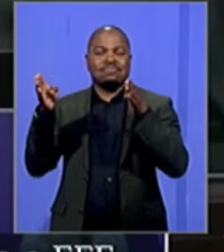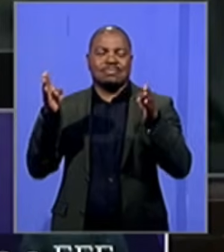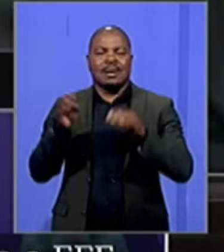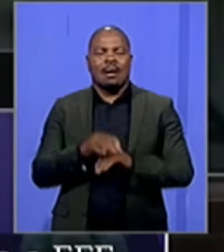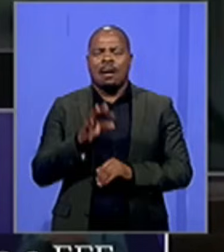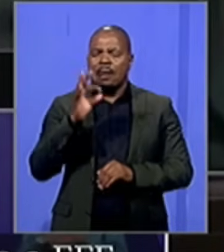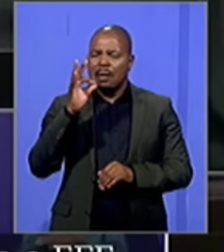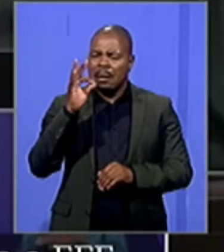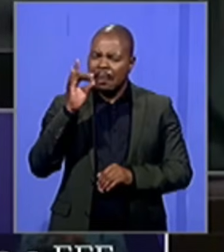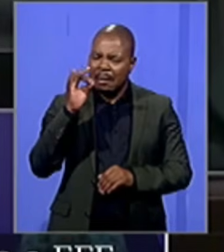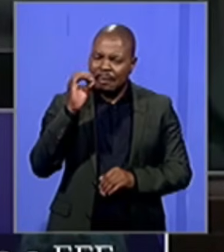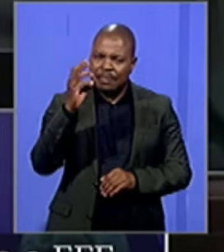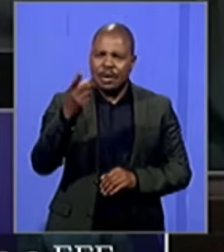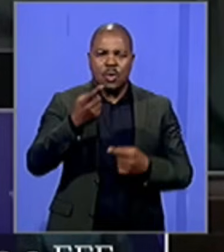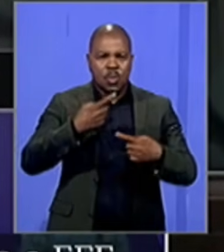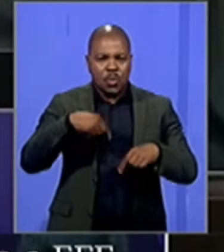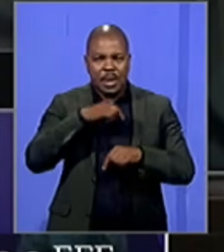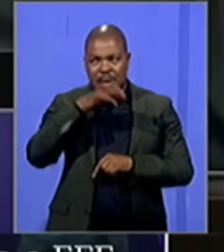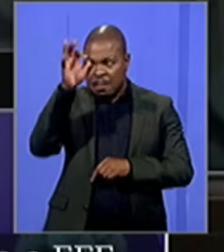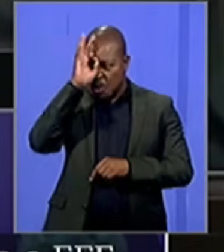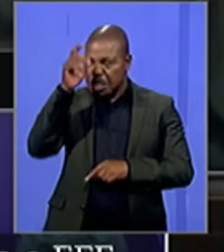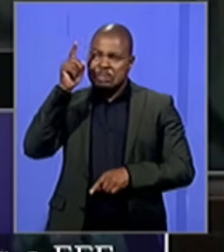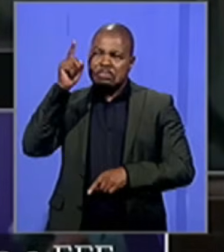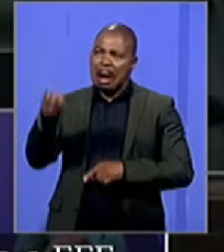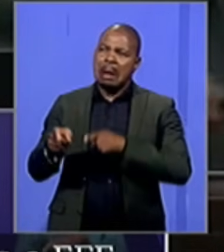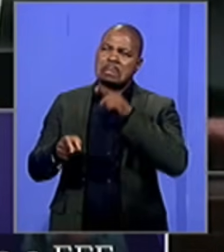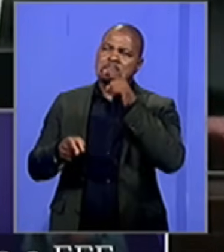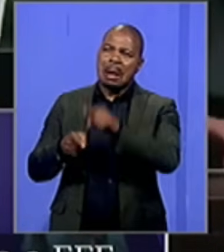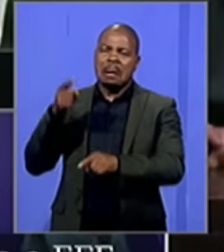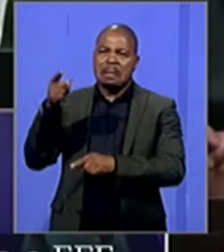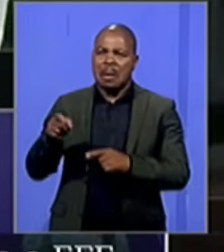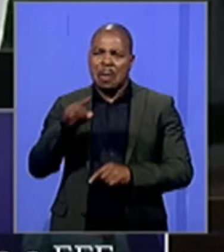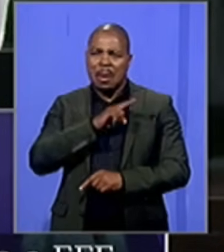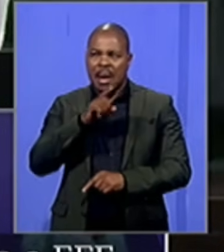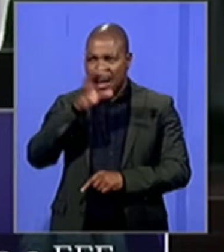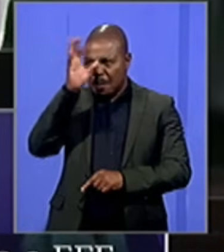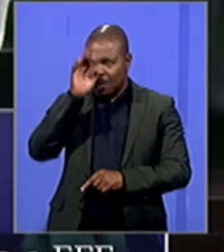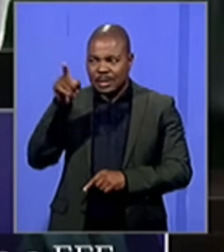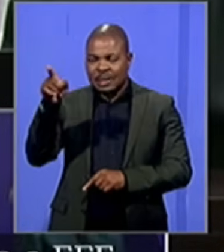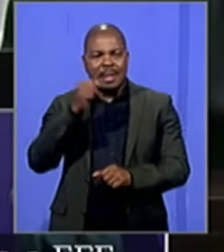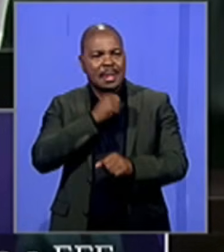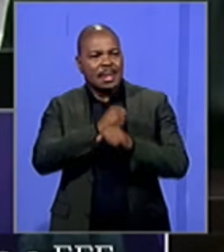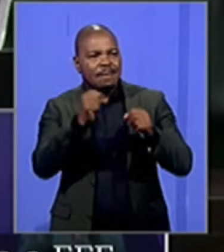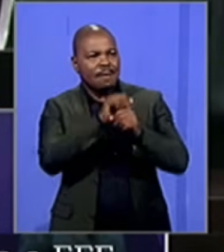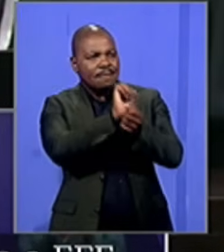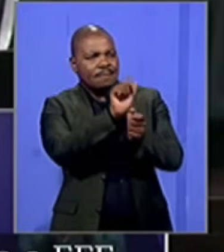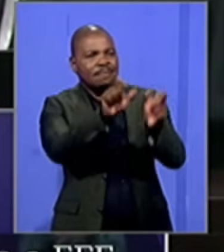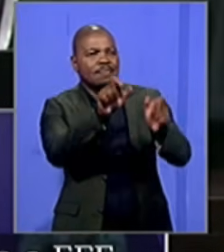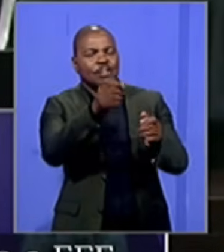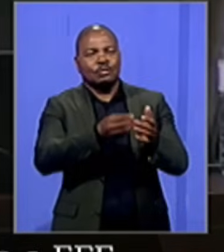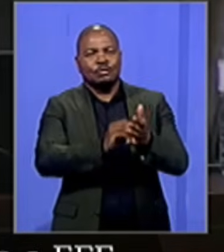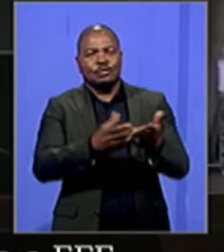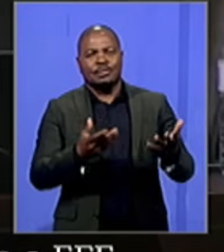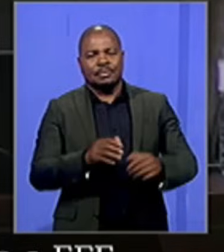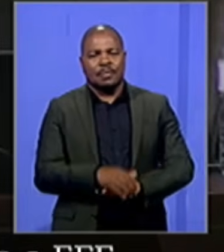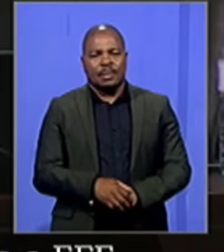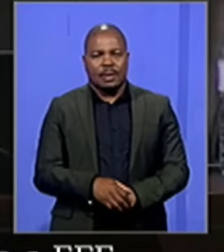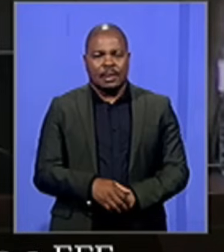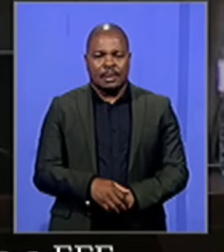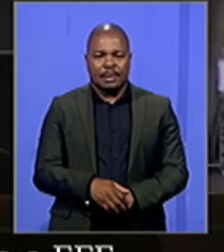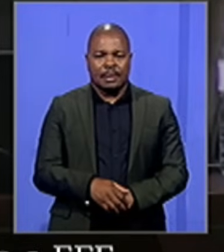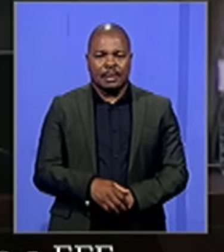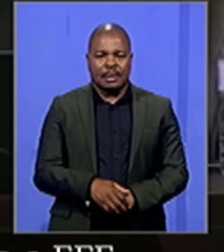we publicly criticize the police's inability to bring these criminals to justice. This